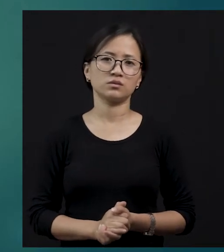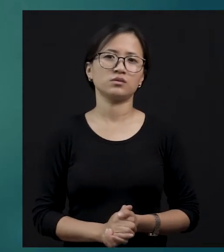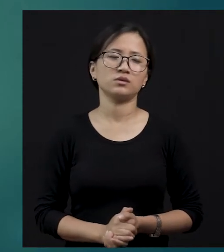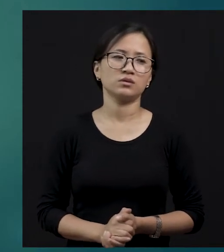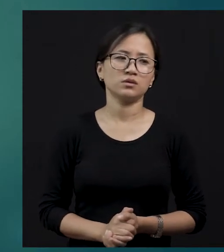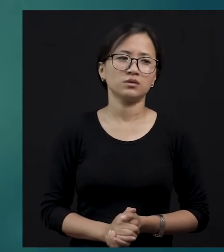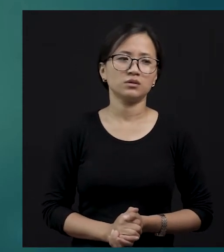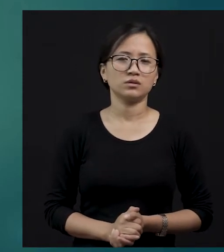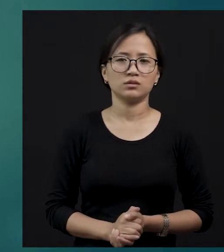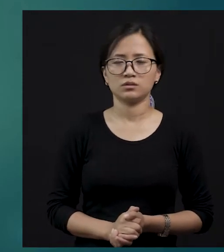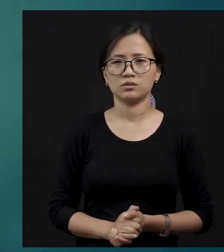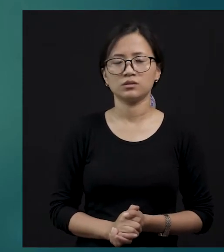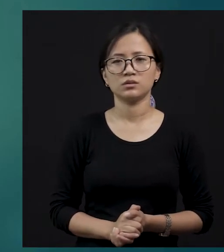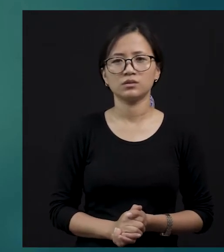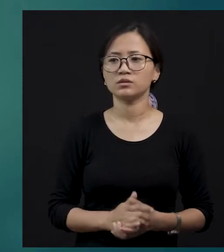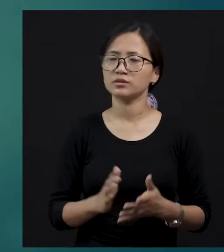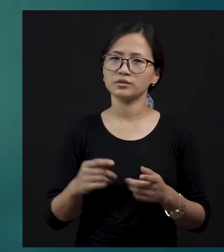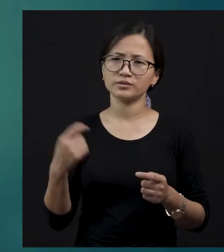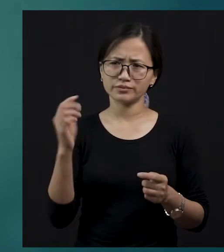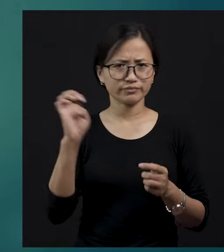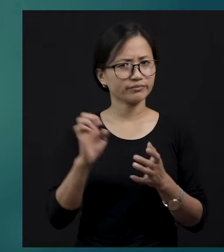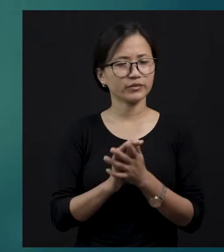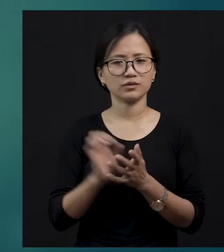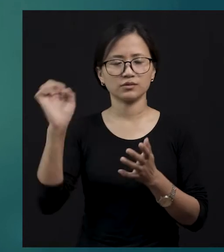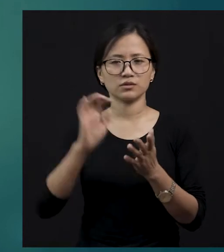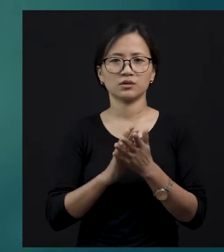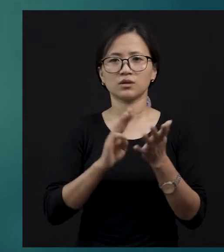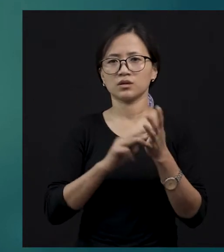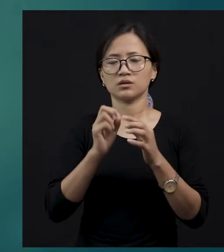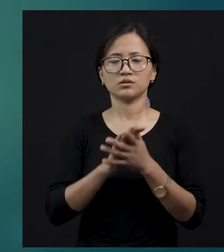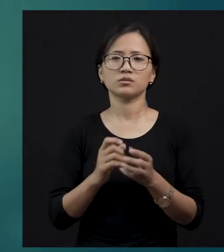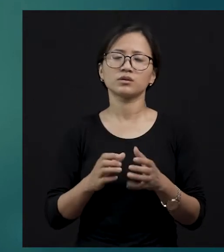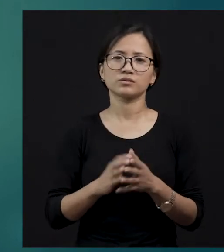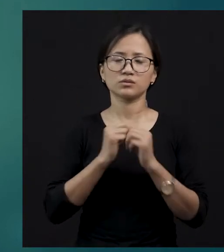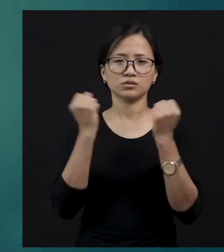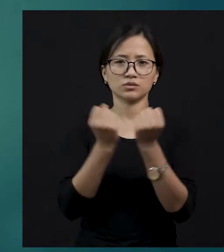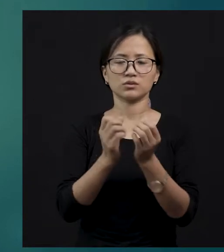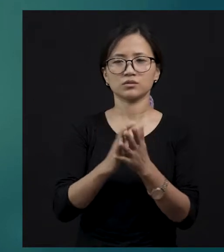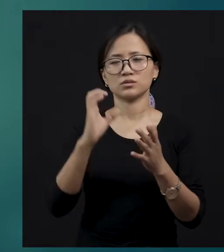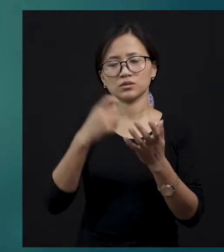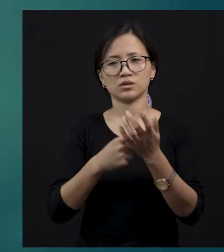as social beings. Likewise, even a mongoose can be considered social creature.